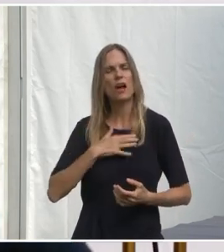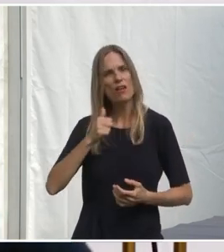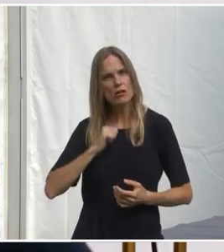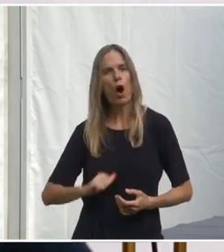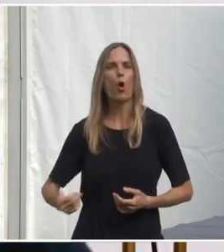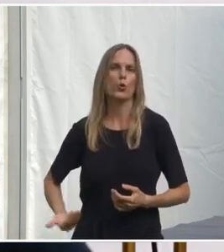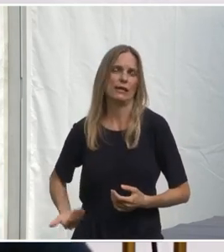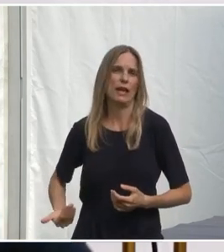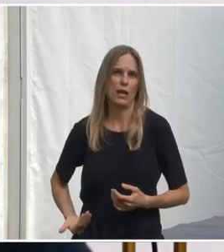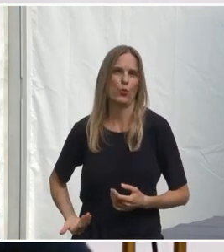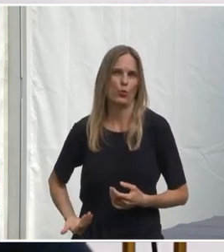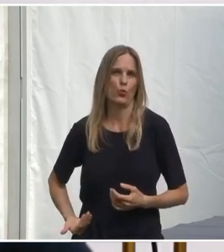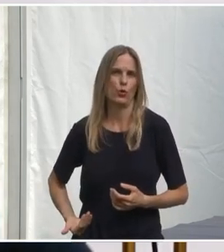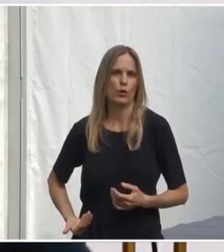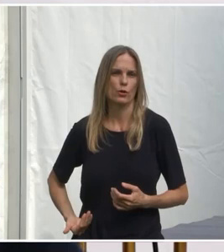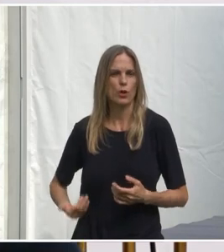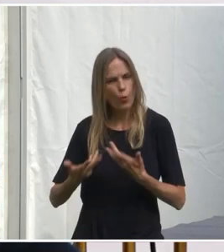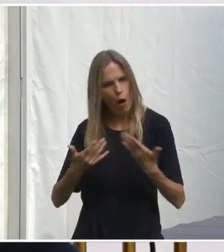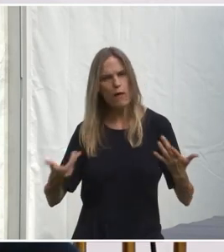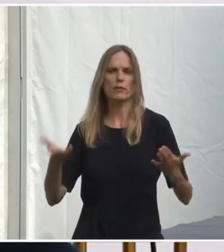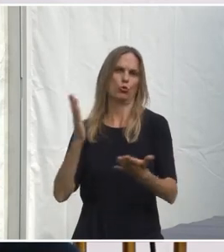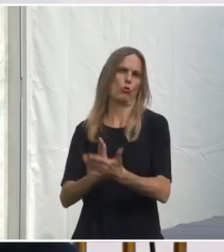with, you know, things around.